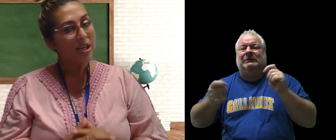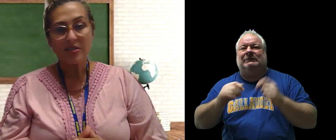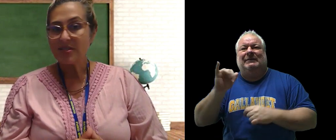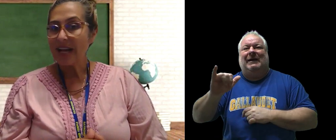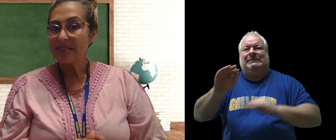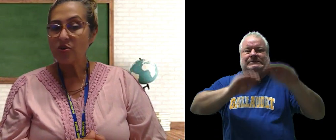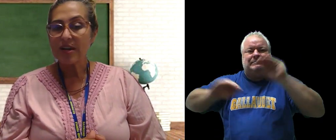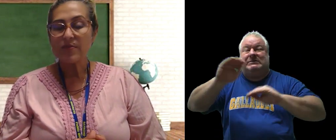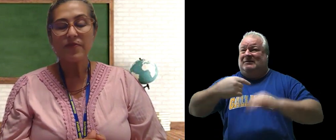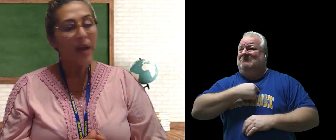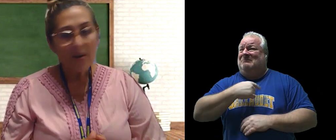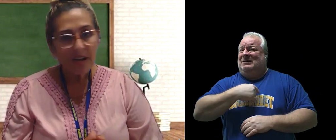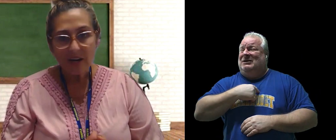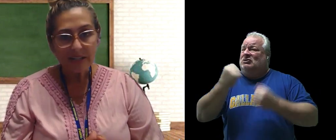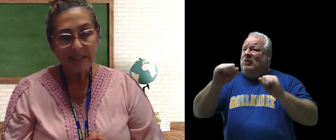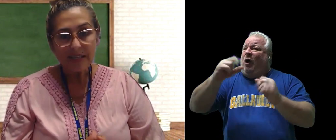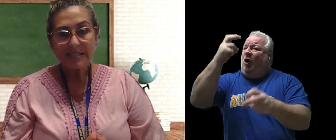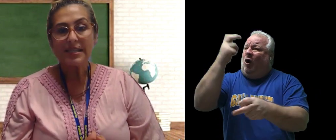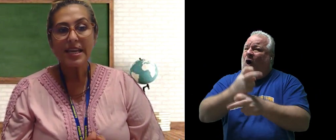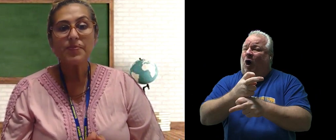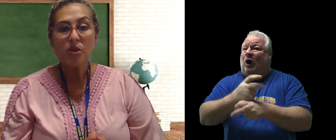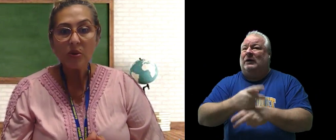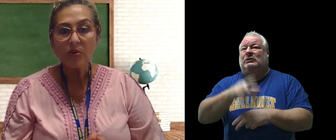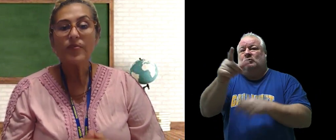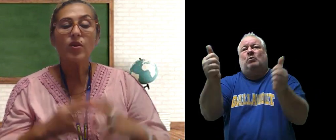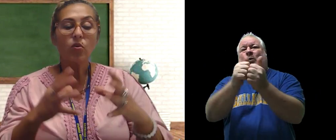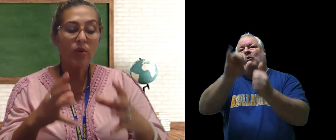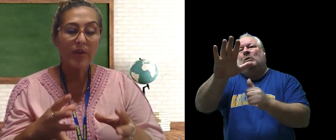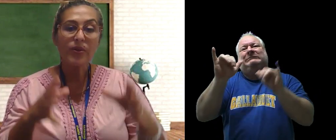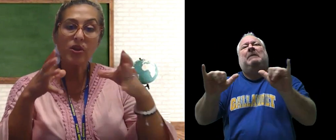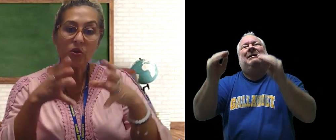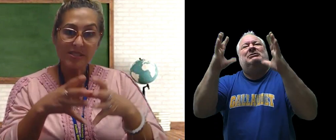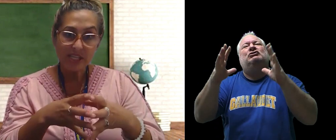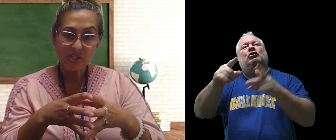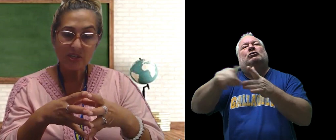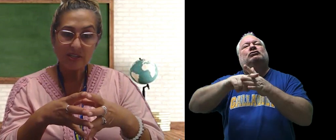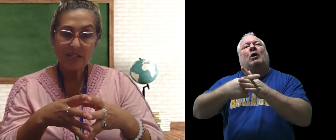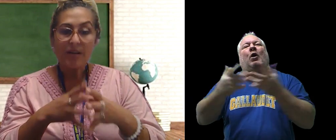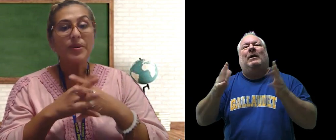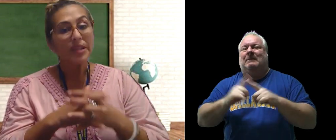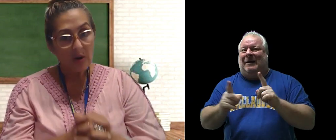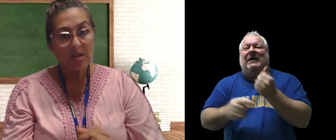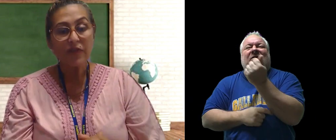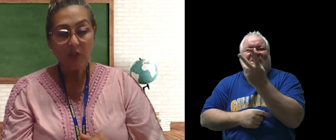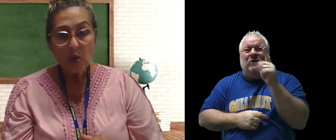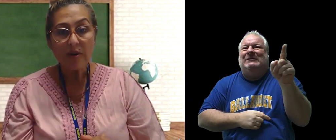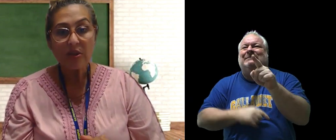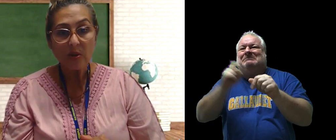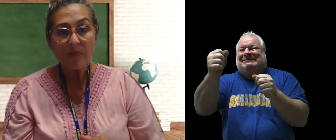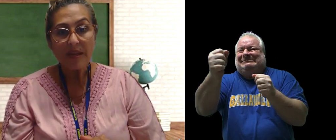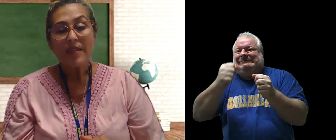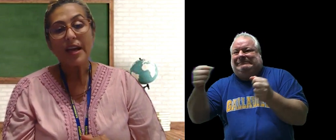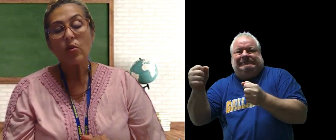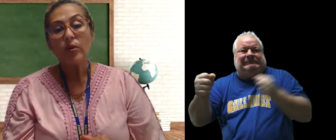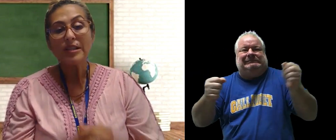Now, Dr. Sal has tried very hard to keep you with your teacher, but there are a few of